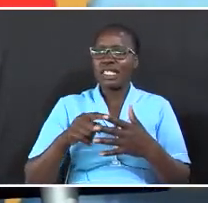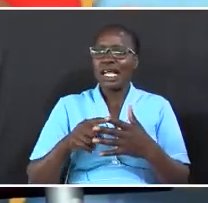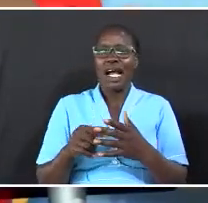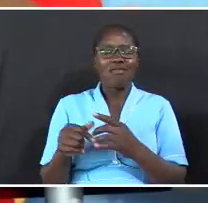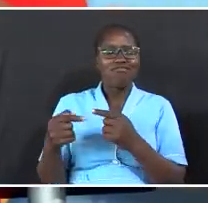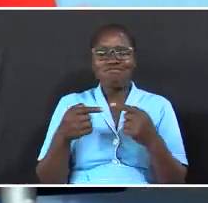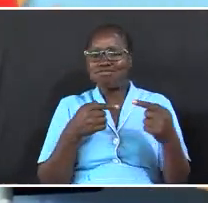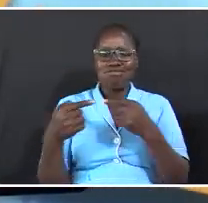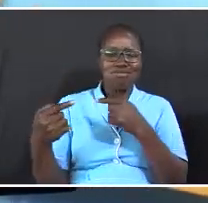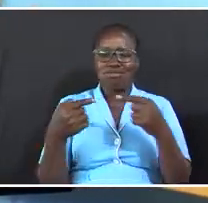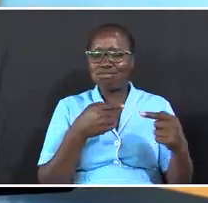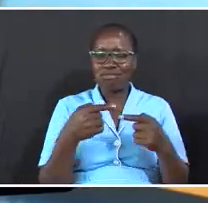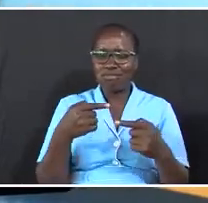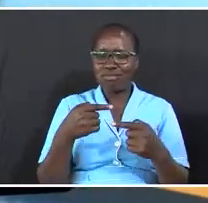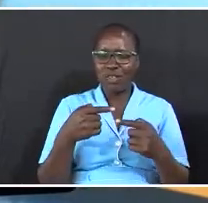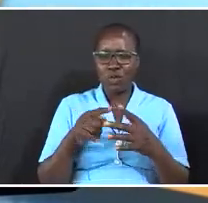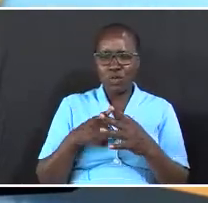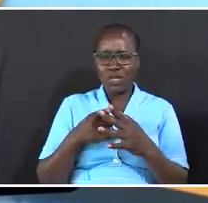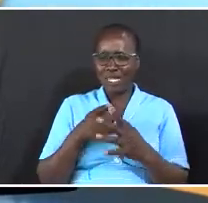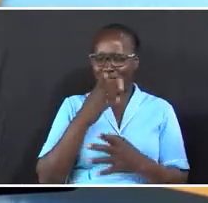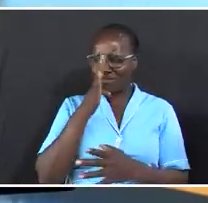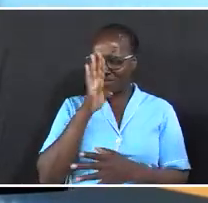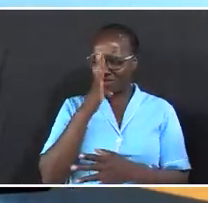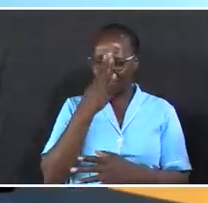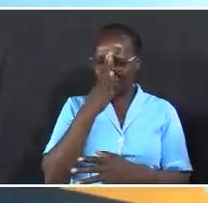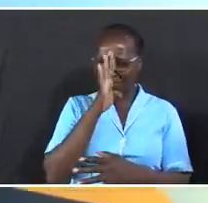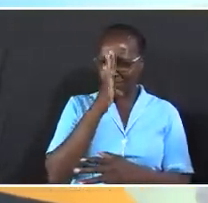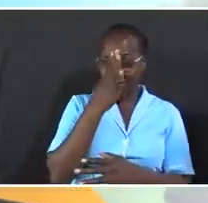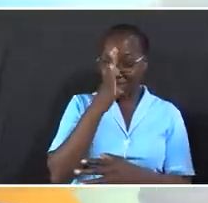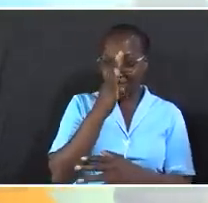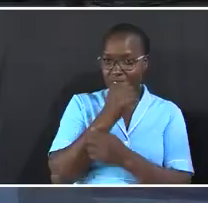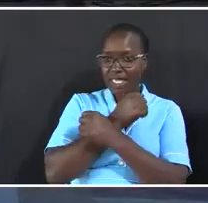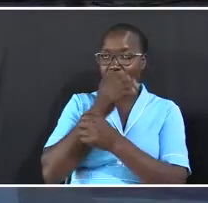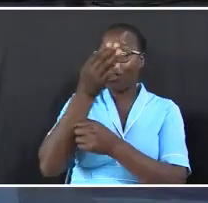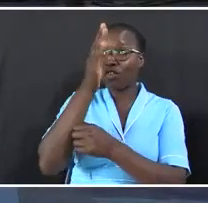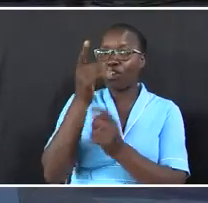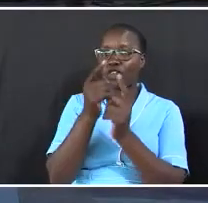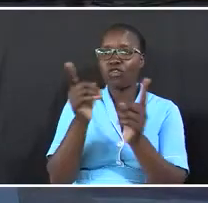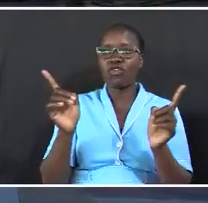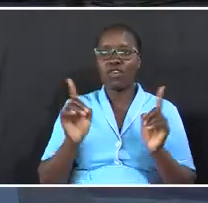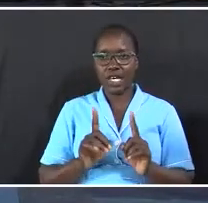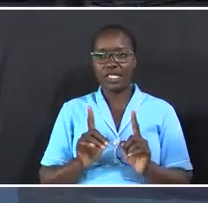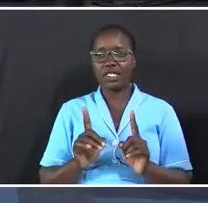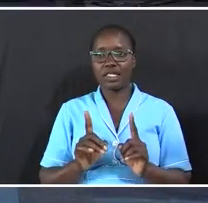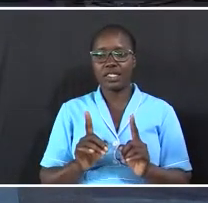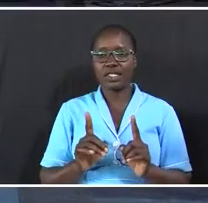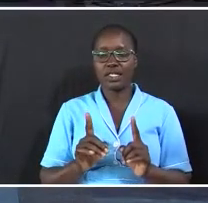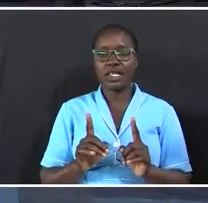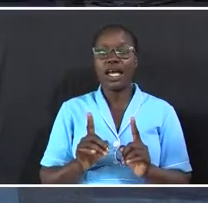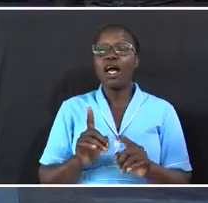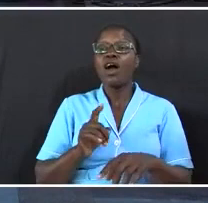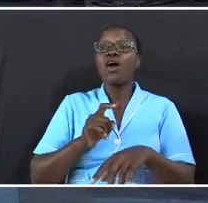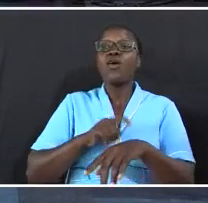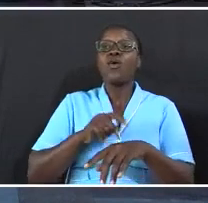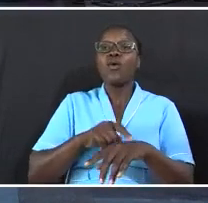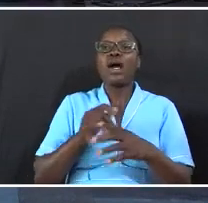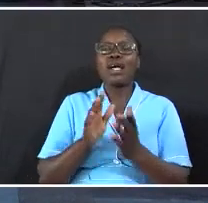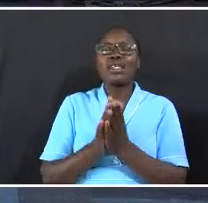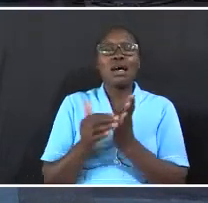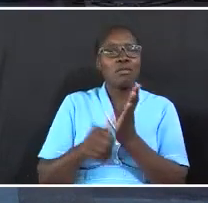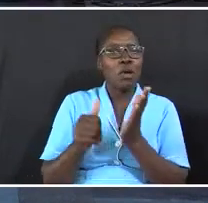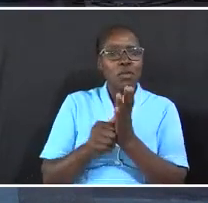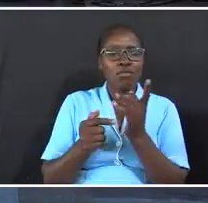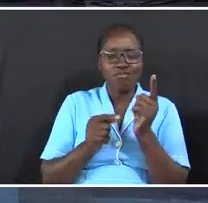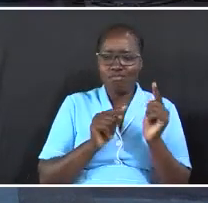turmoil, we begin to doubt the love of God for us. When tribulations